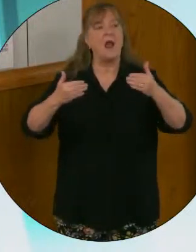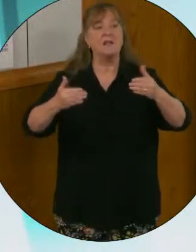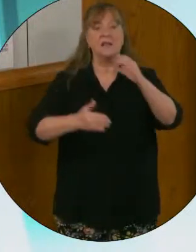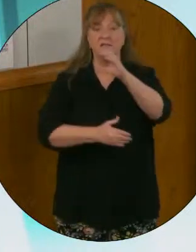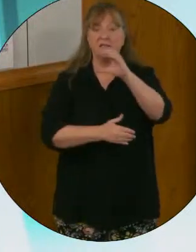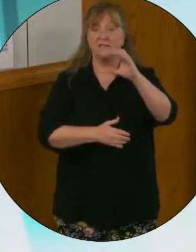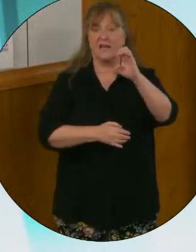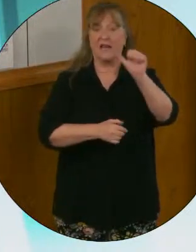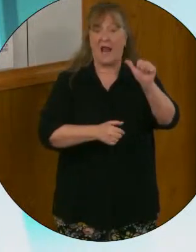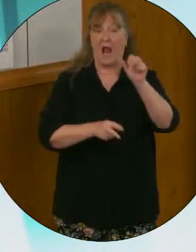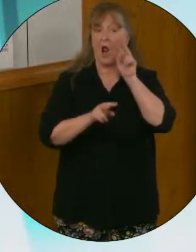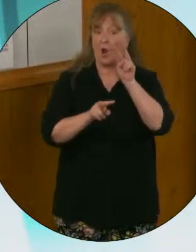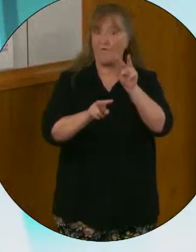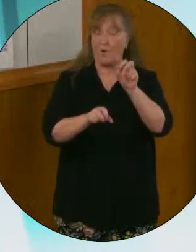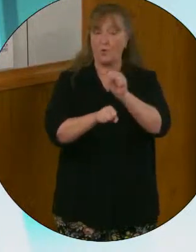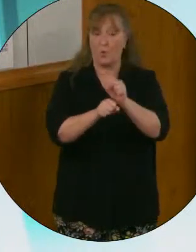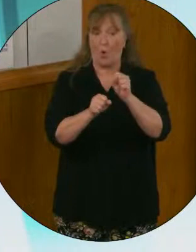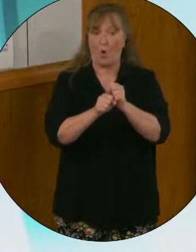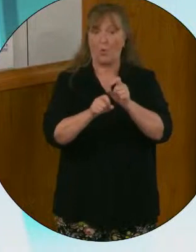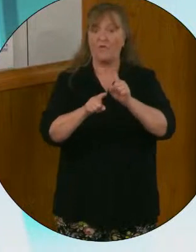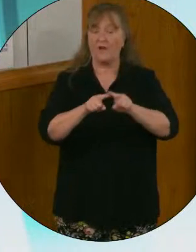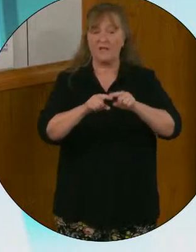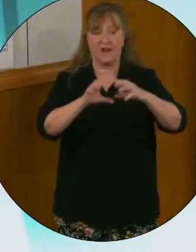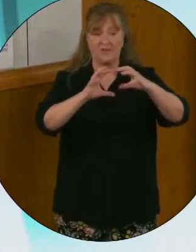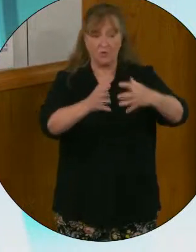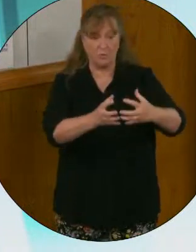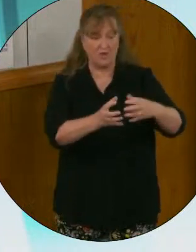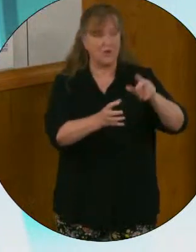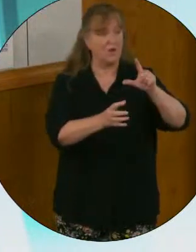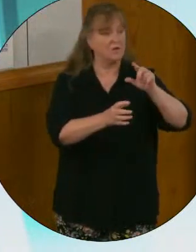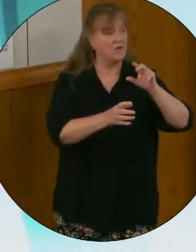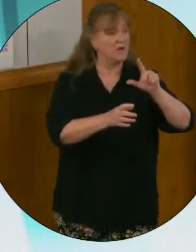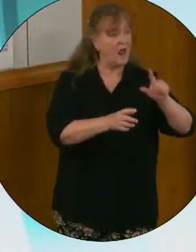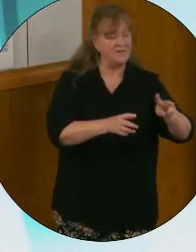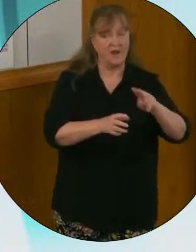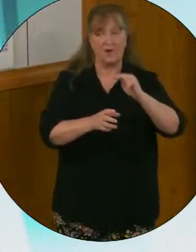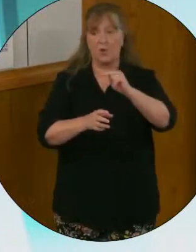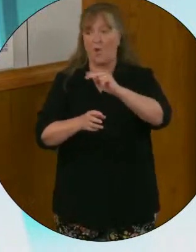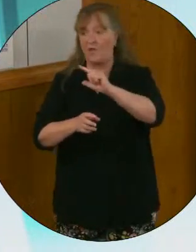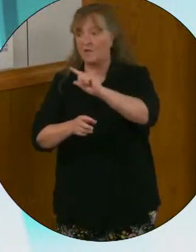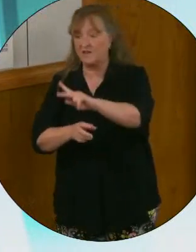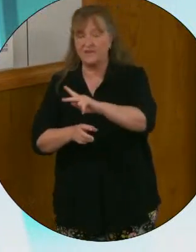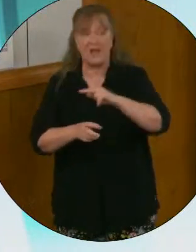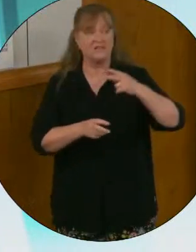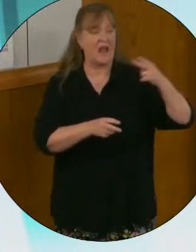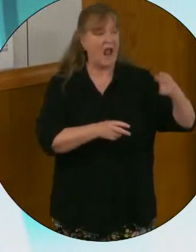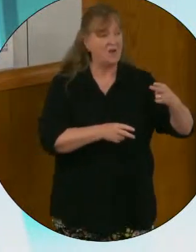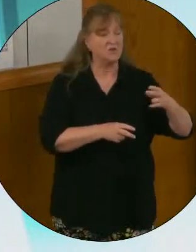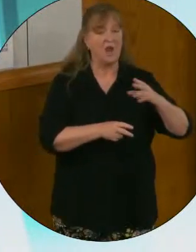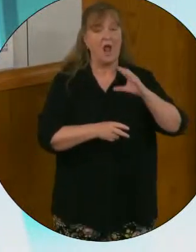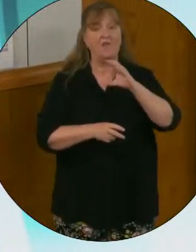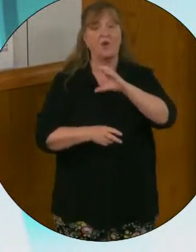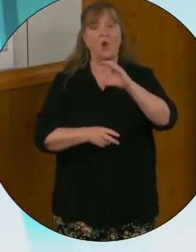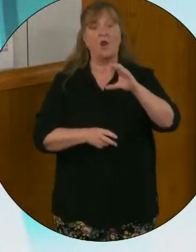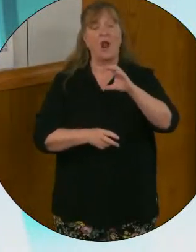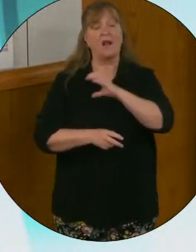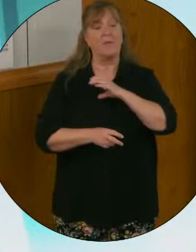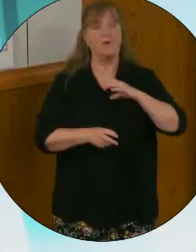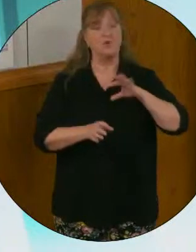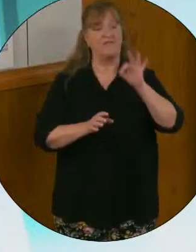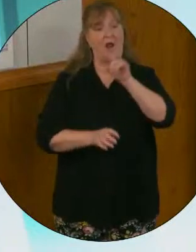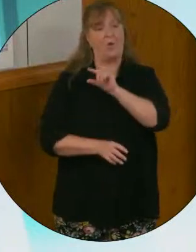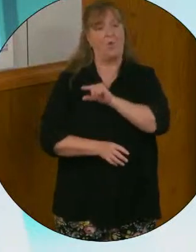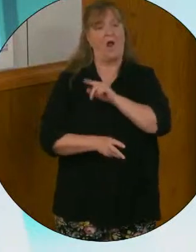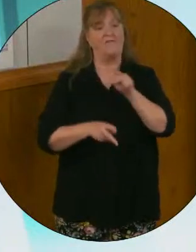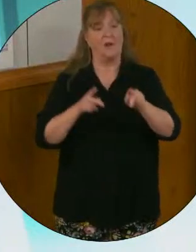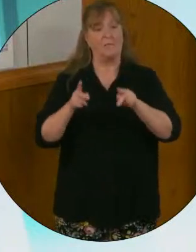looks forward to working with the municipalities of Las Vegas, North Las Vegas, Henderson, and the Clark County Commission to find qualified